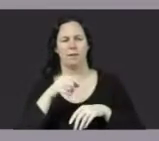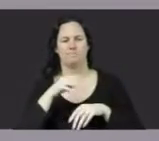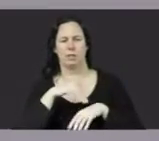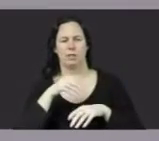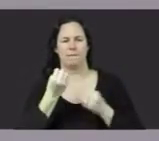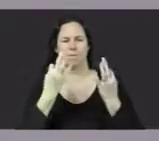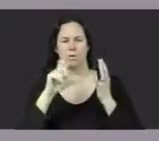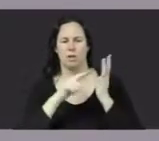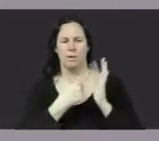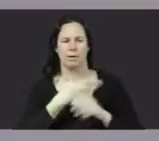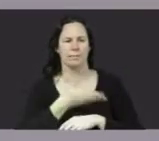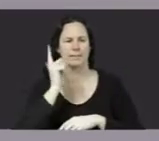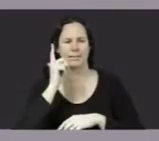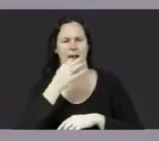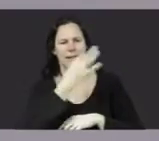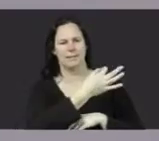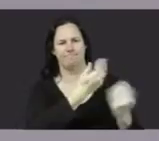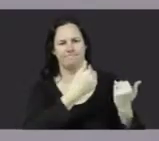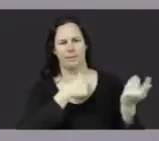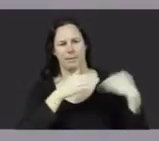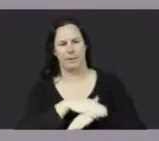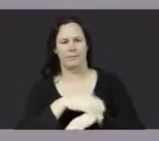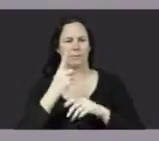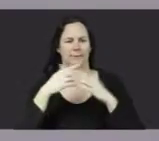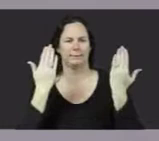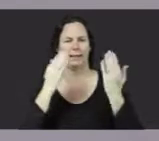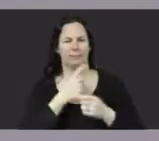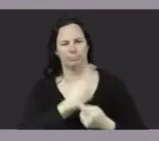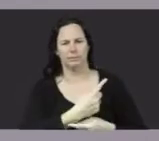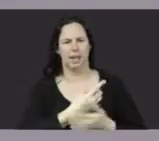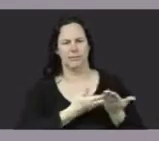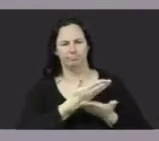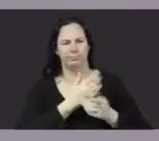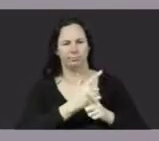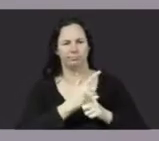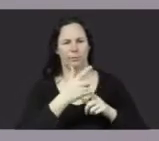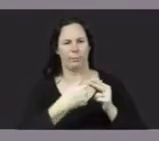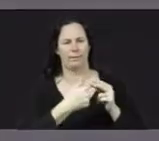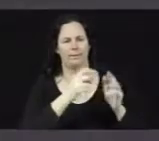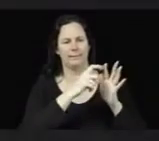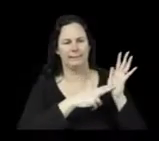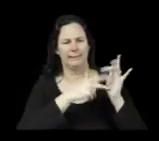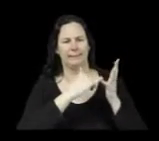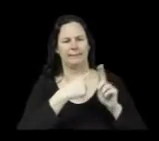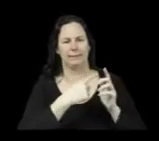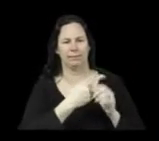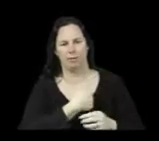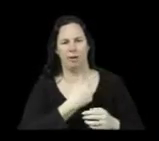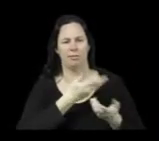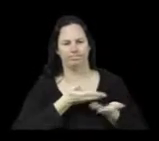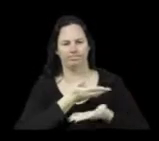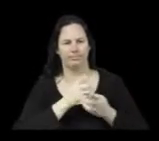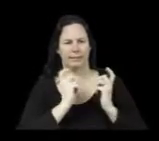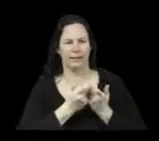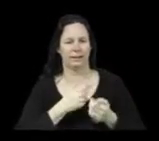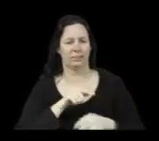teacher called me into the kinder one day and told me she would like to speak to Dennis and I after class in regards to Audrey. And to this day I